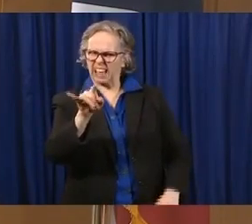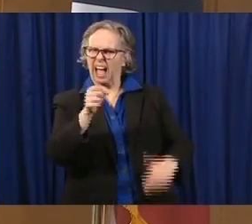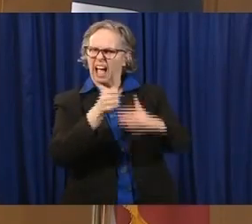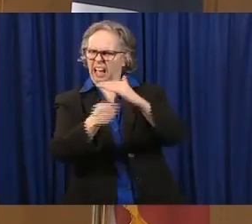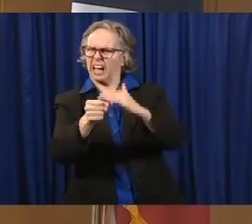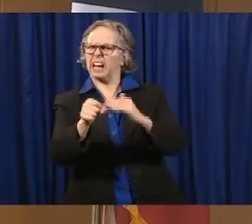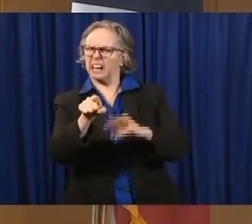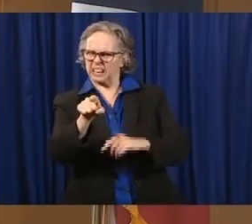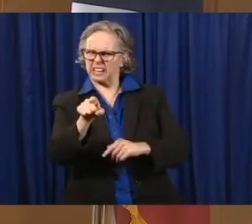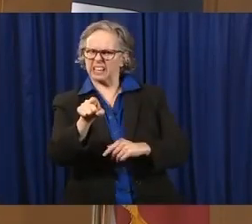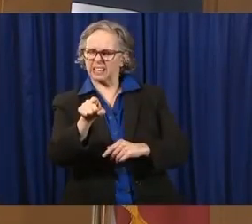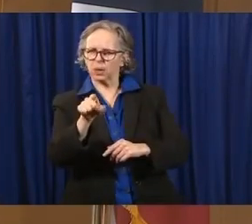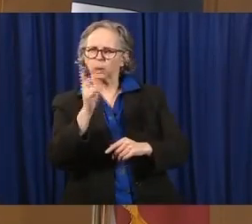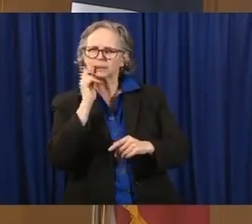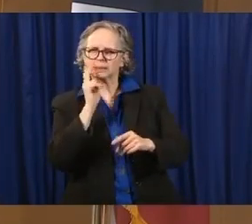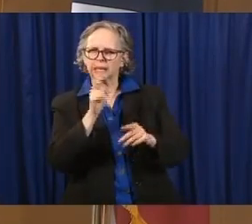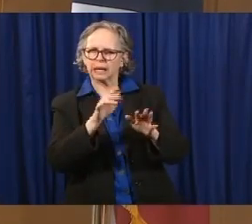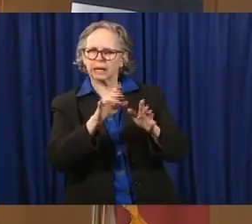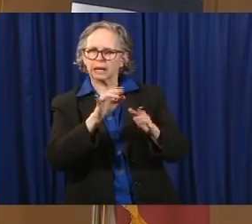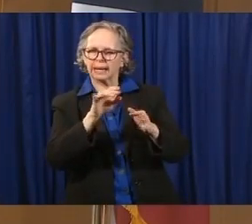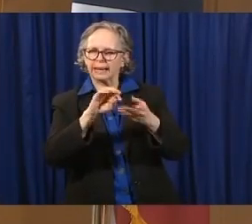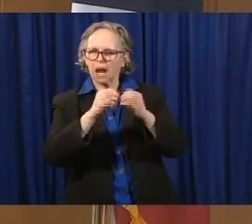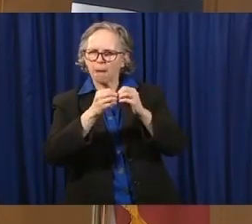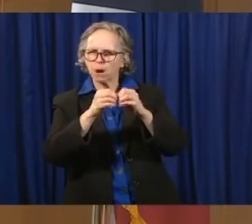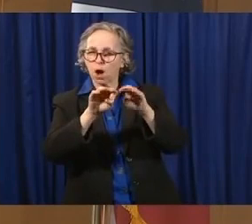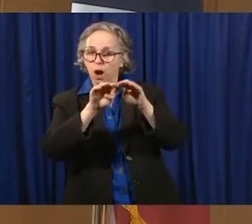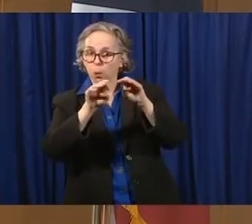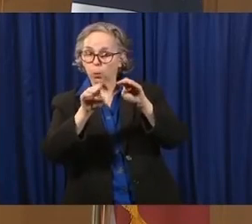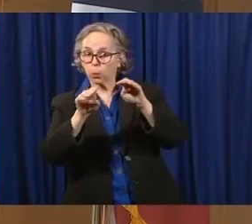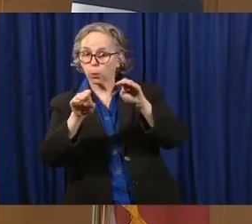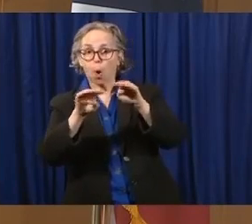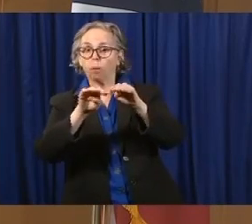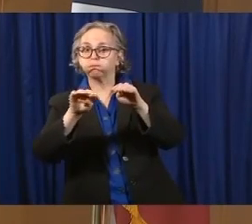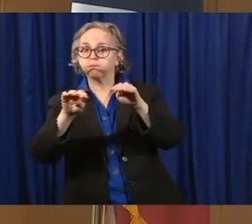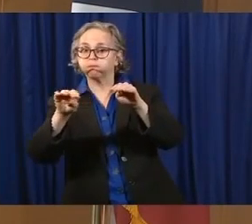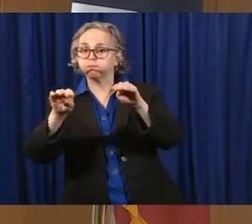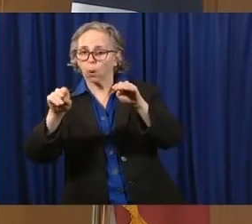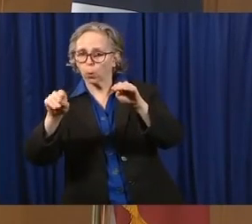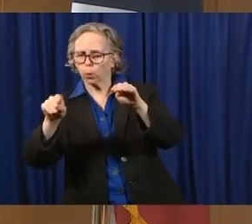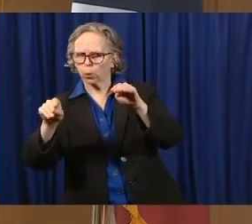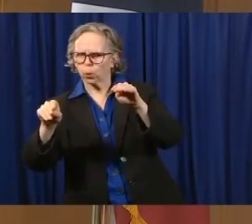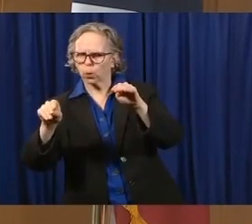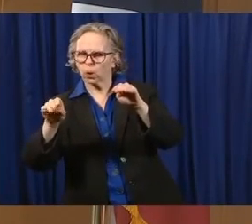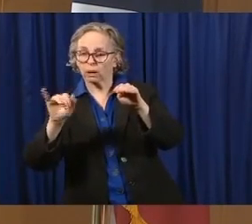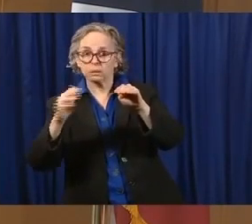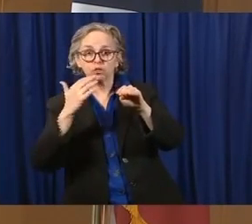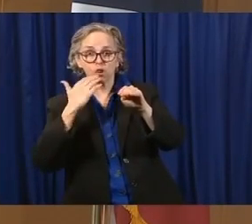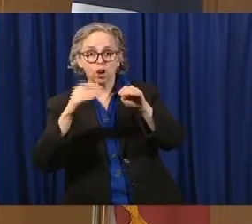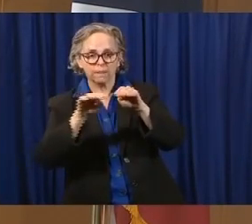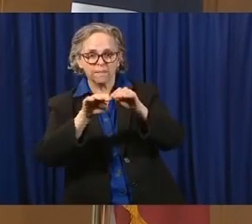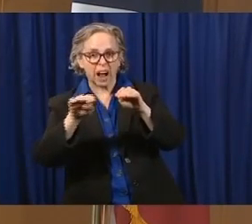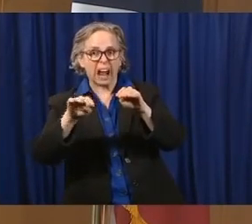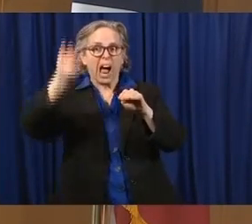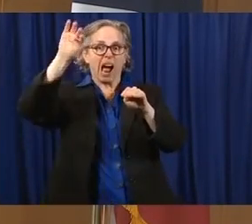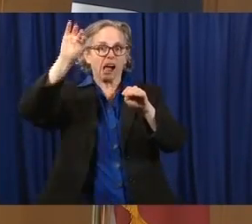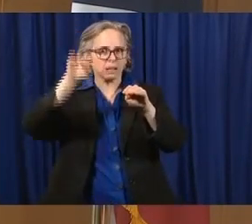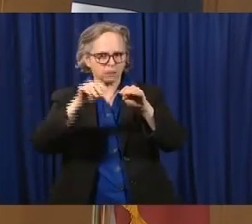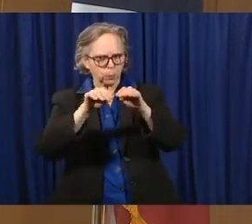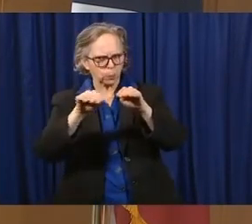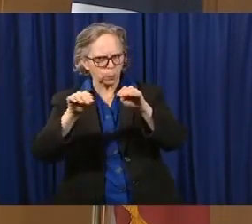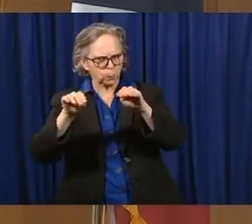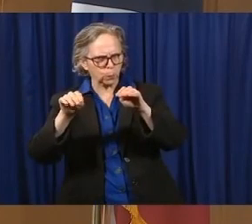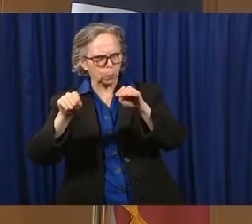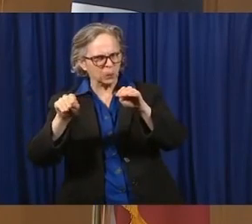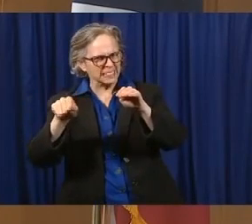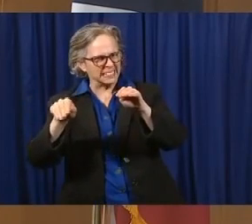But we're seeing a flattening of that curve in regard to hospitalizations, which is a good thing. It's like any data. It's